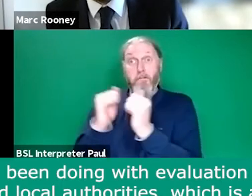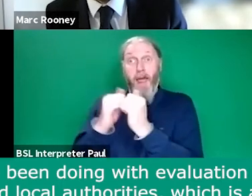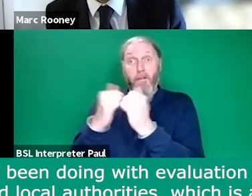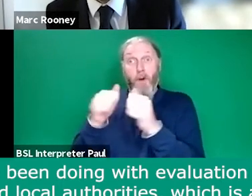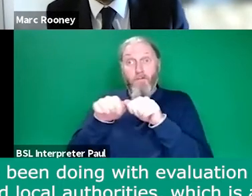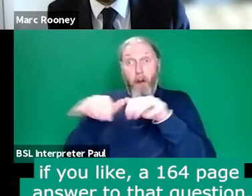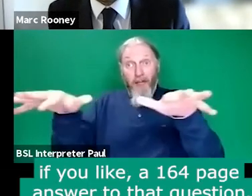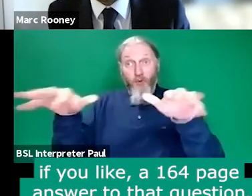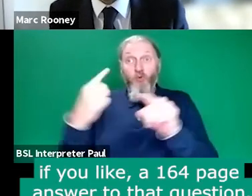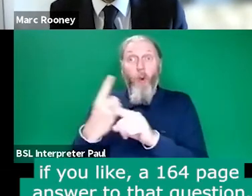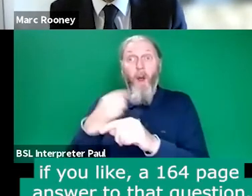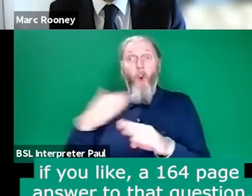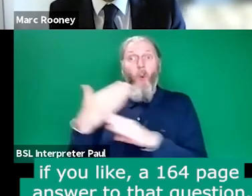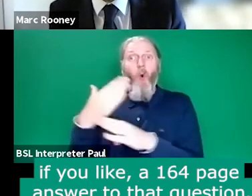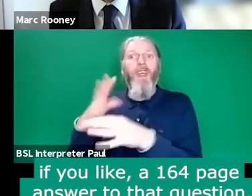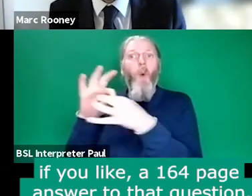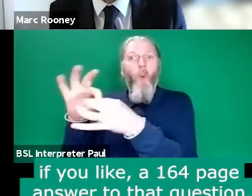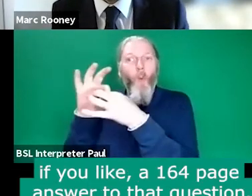authorities, which is almost, if you like,